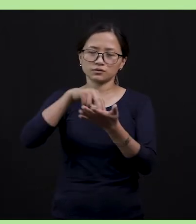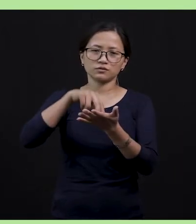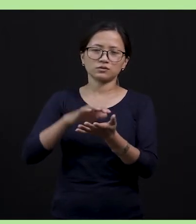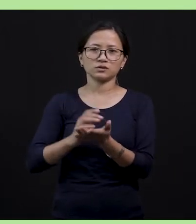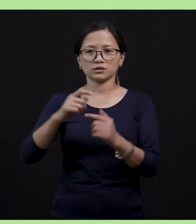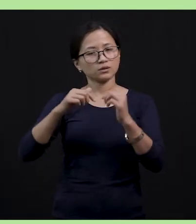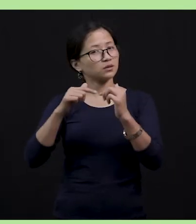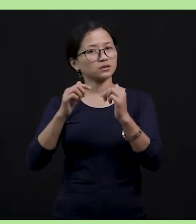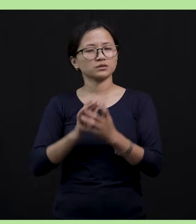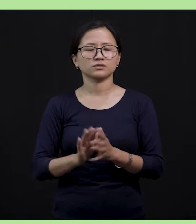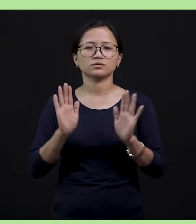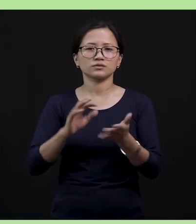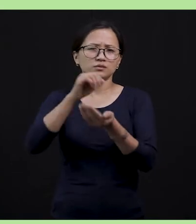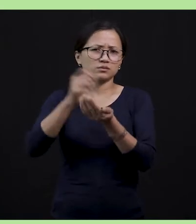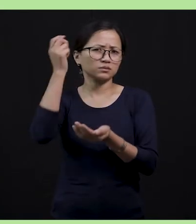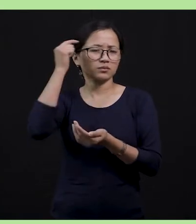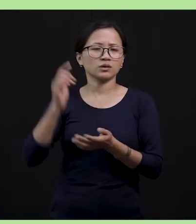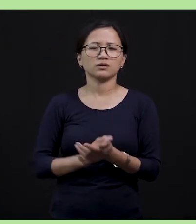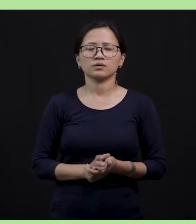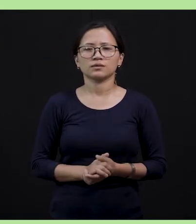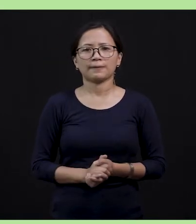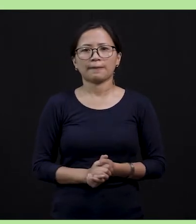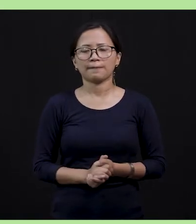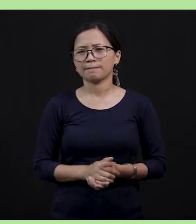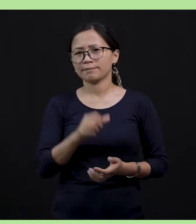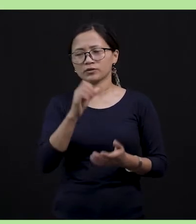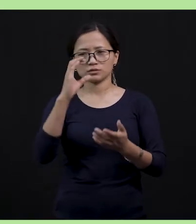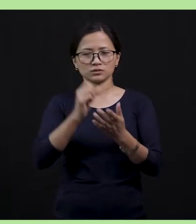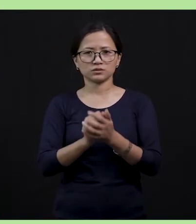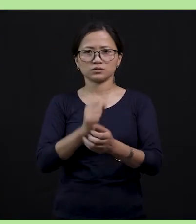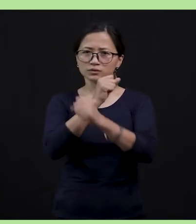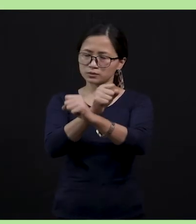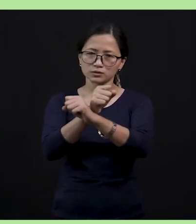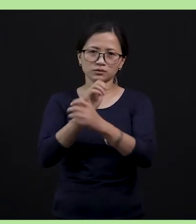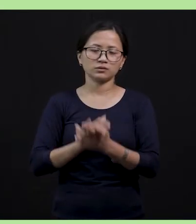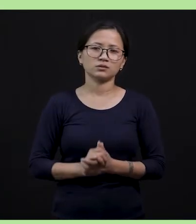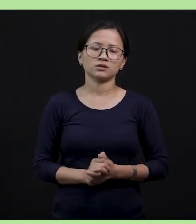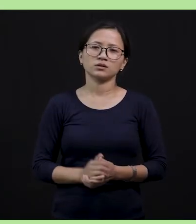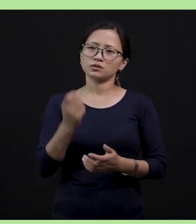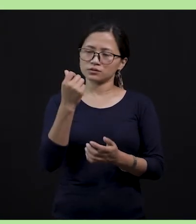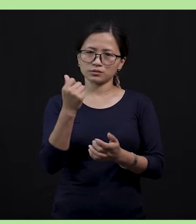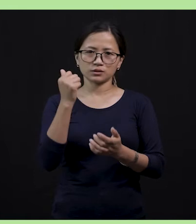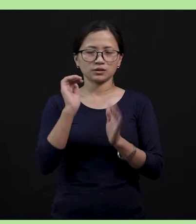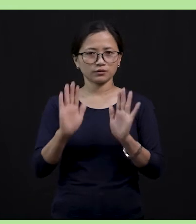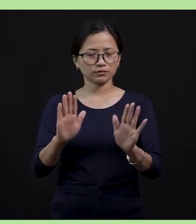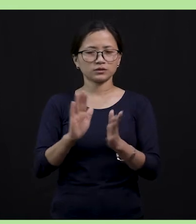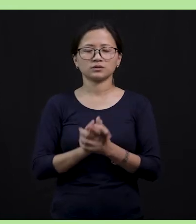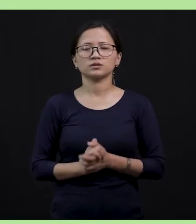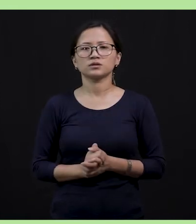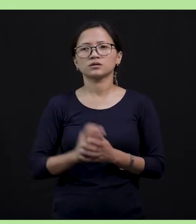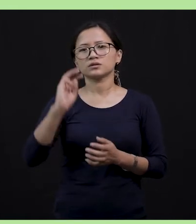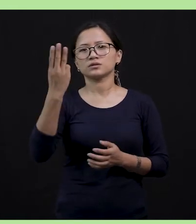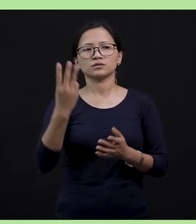you have to keep in mind. You should be not a criminal, you should have money, and the third